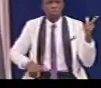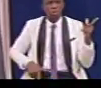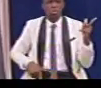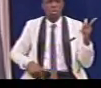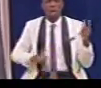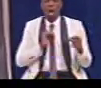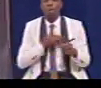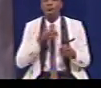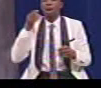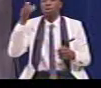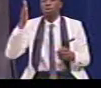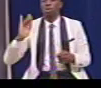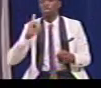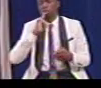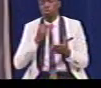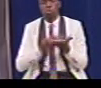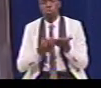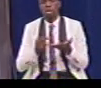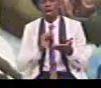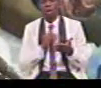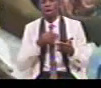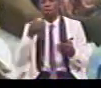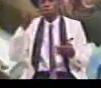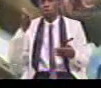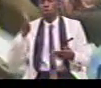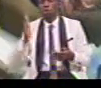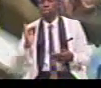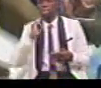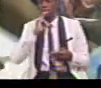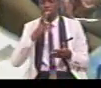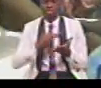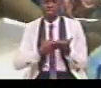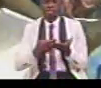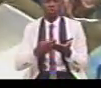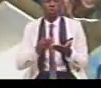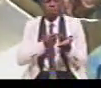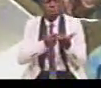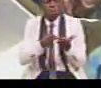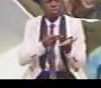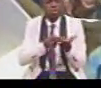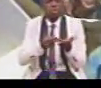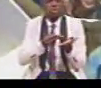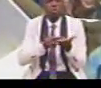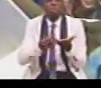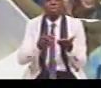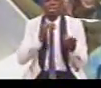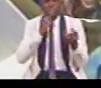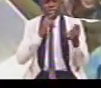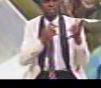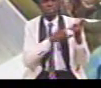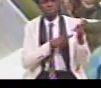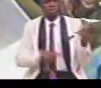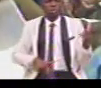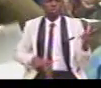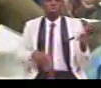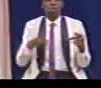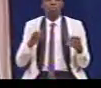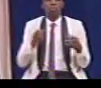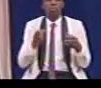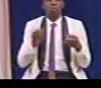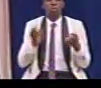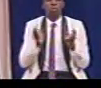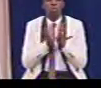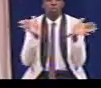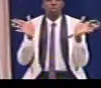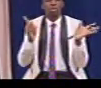the Lord of hosts. The whole earth is full of his glory. And the post of the door moved at